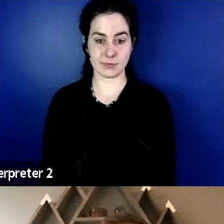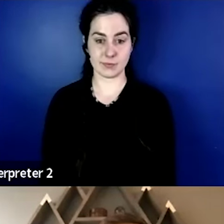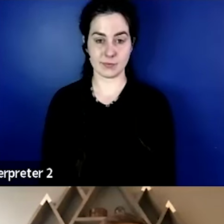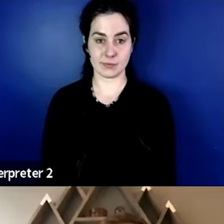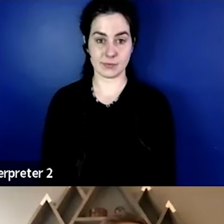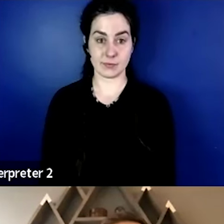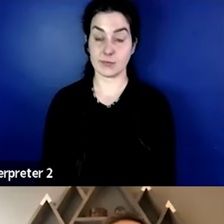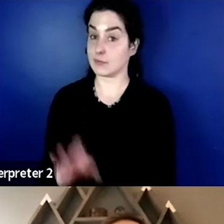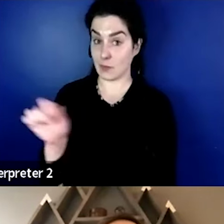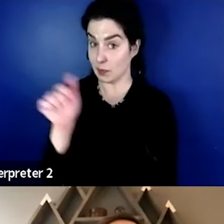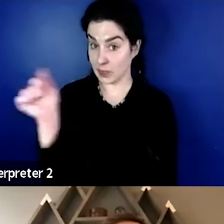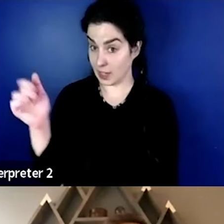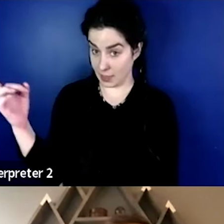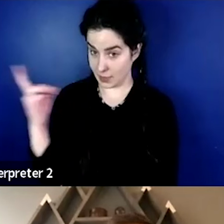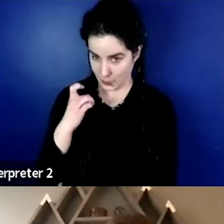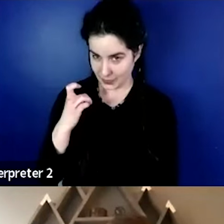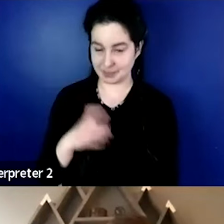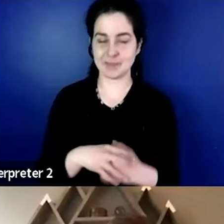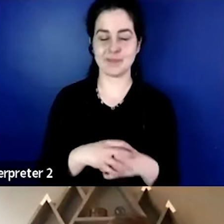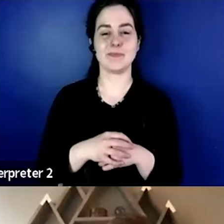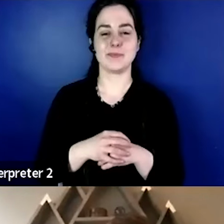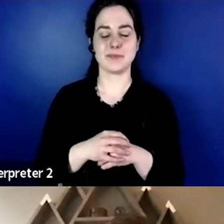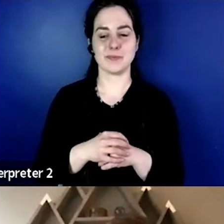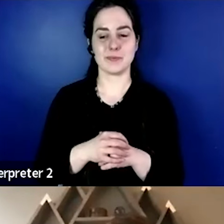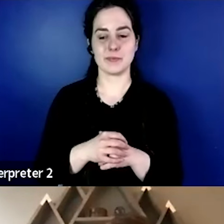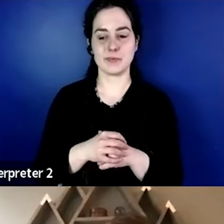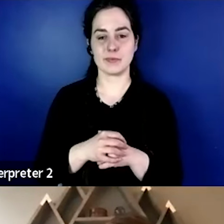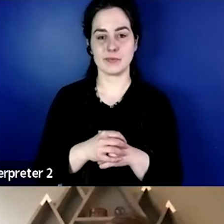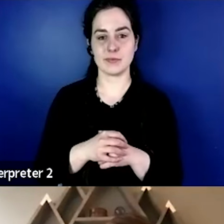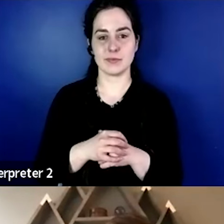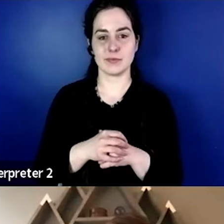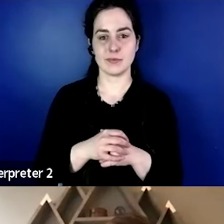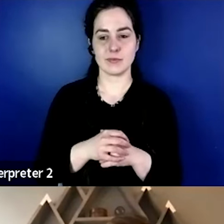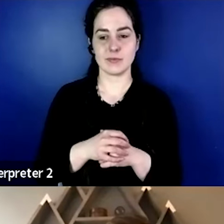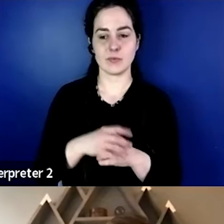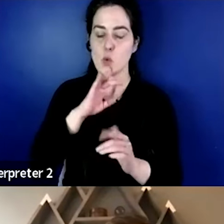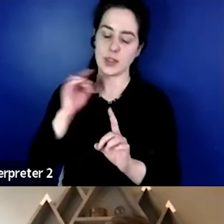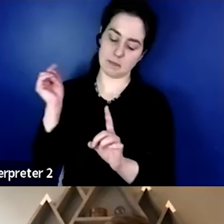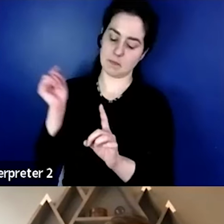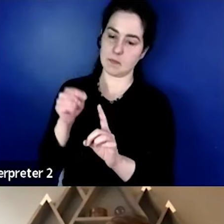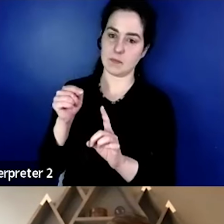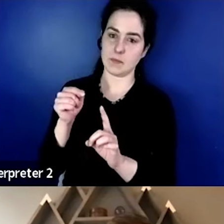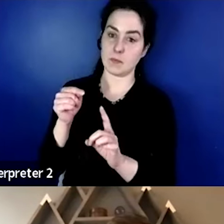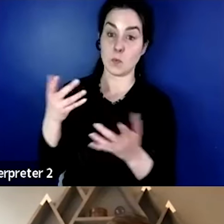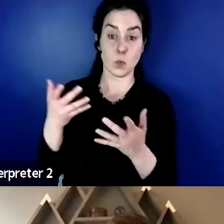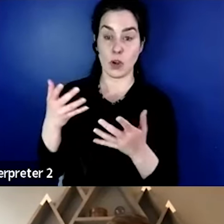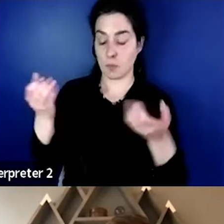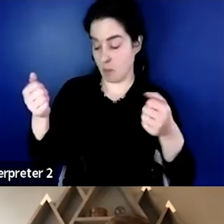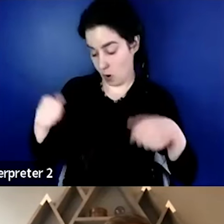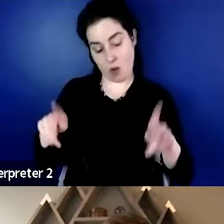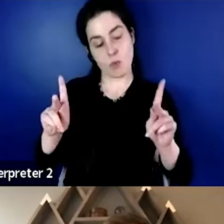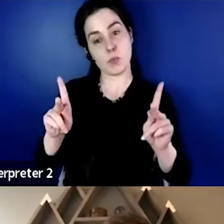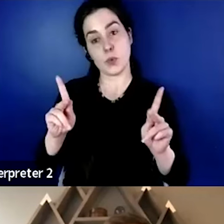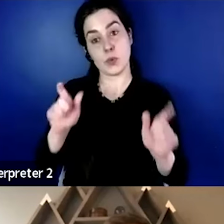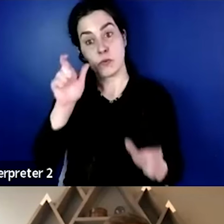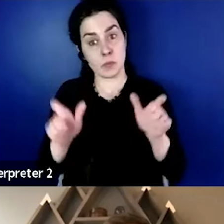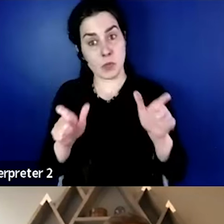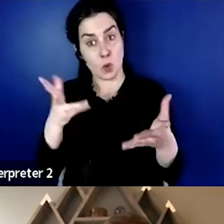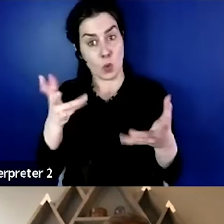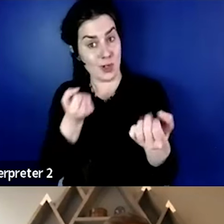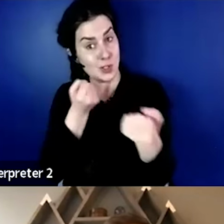Another question that has come in is really about opportunities for people who want to support your